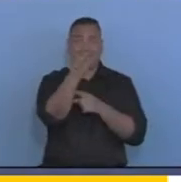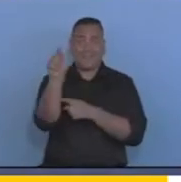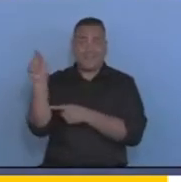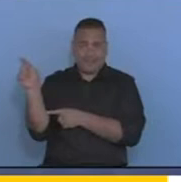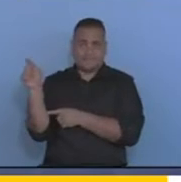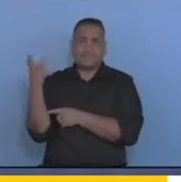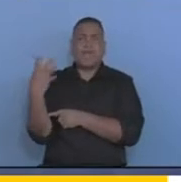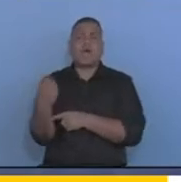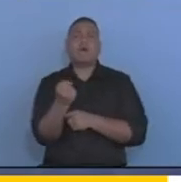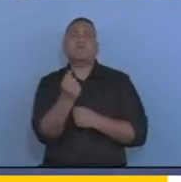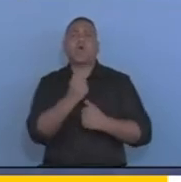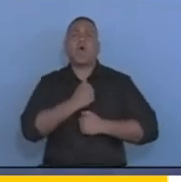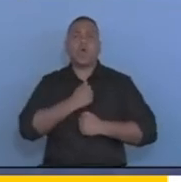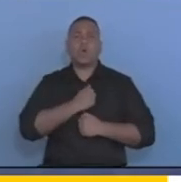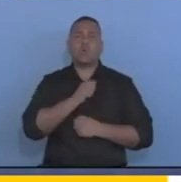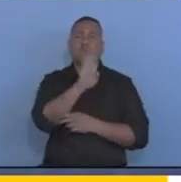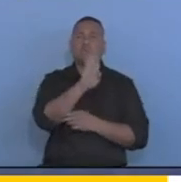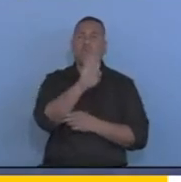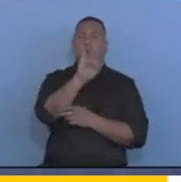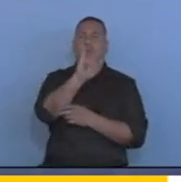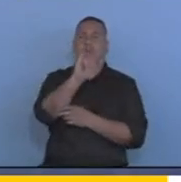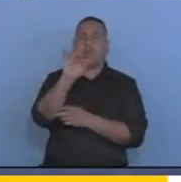4IR as at their disposal.